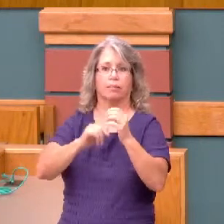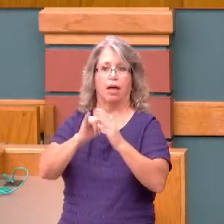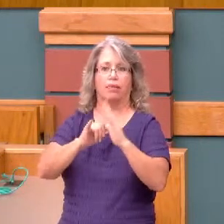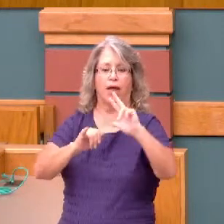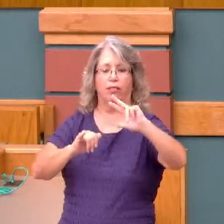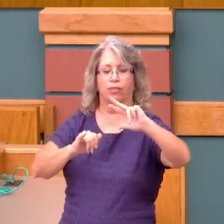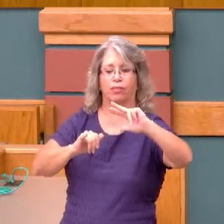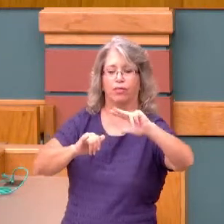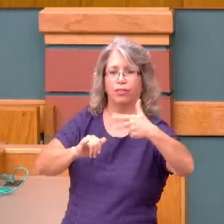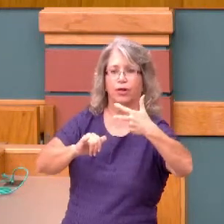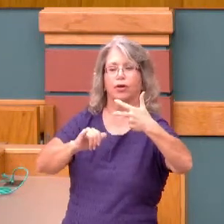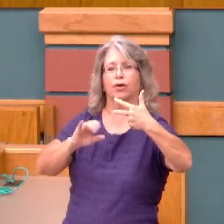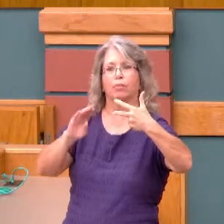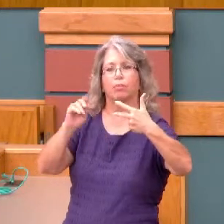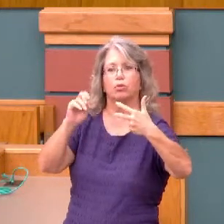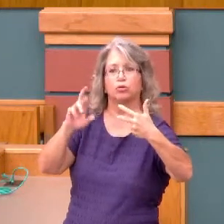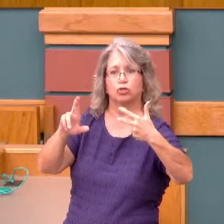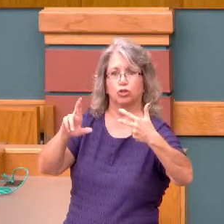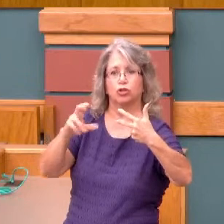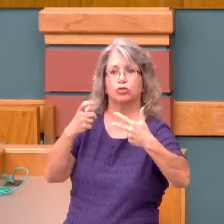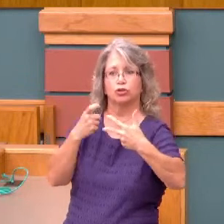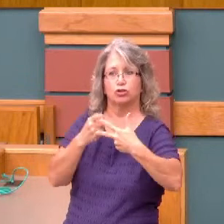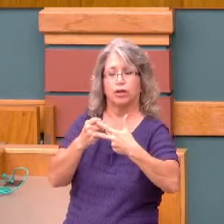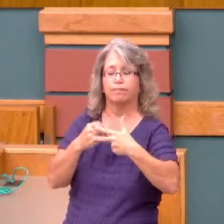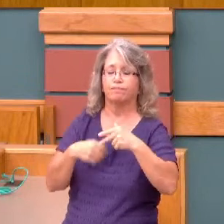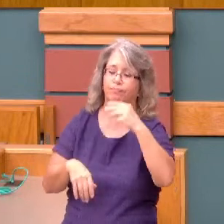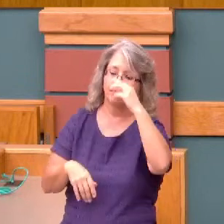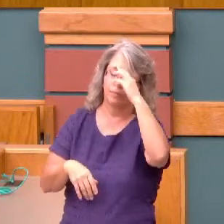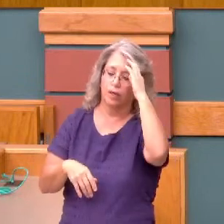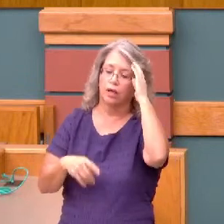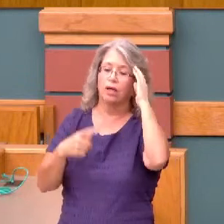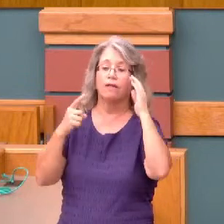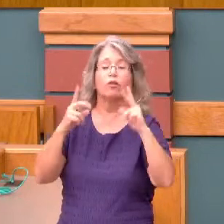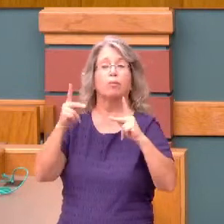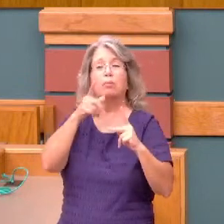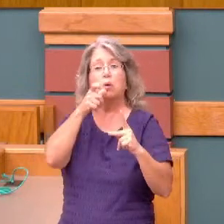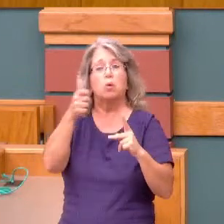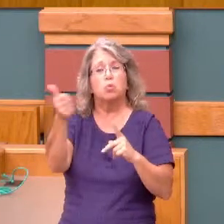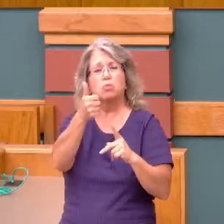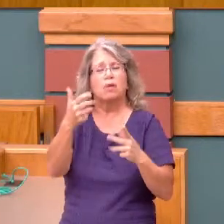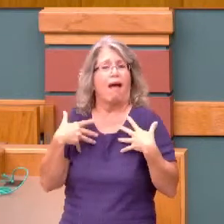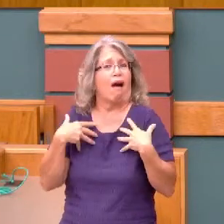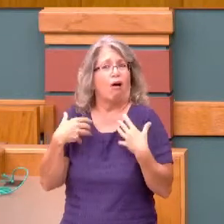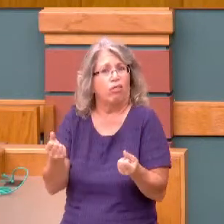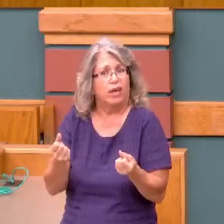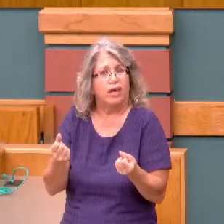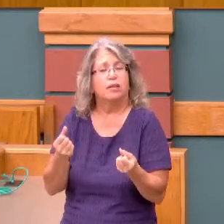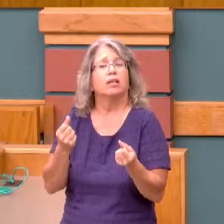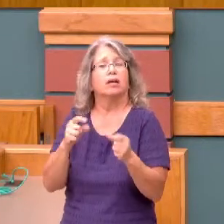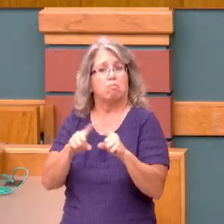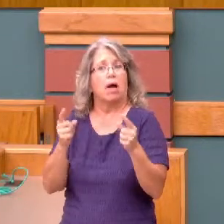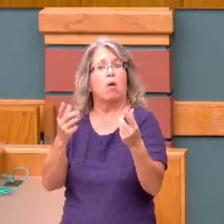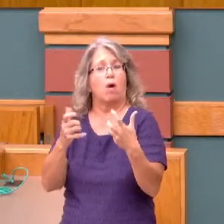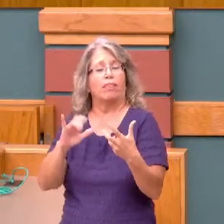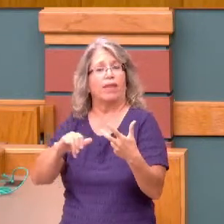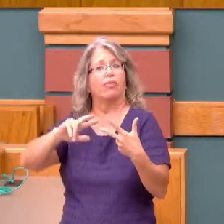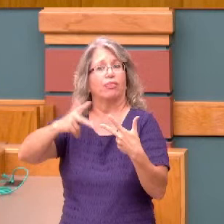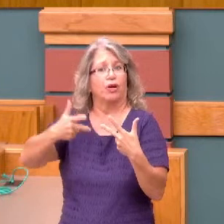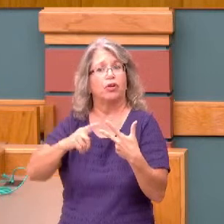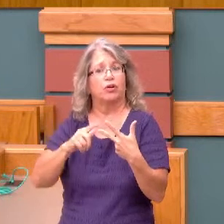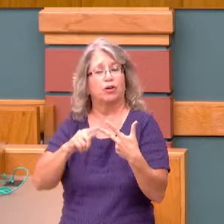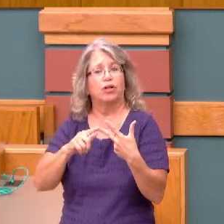third dose, the Public Health District is preparing to begin administering boosters in late